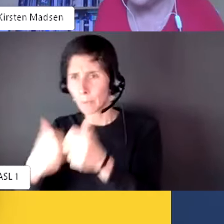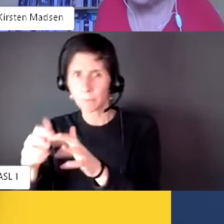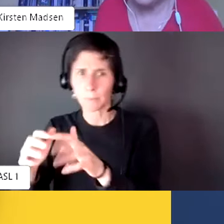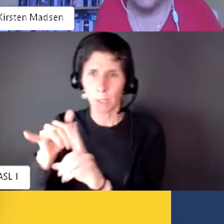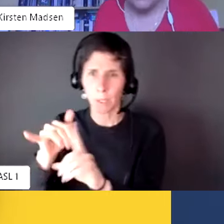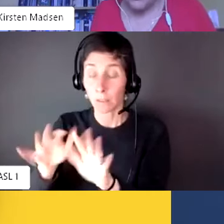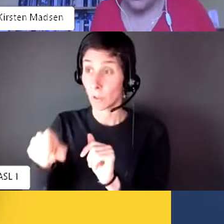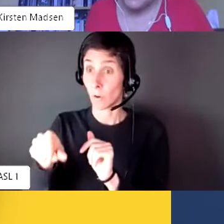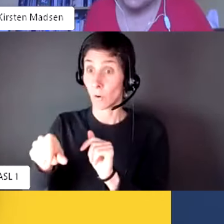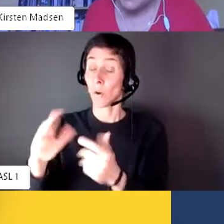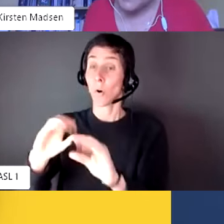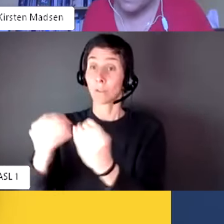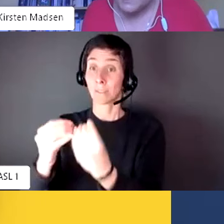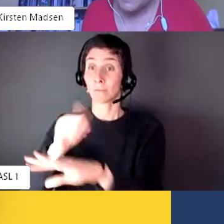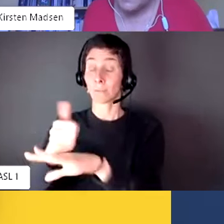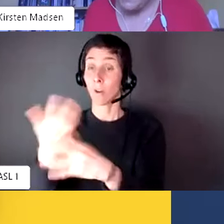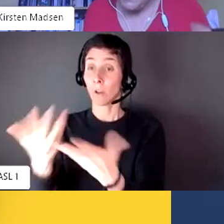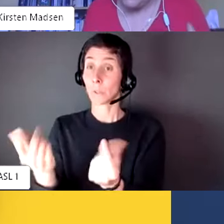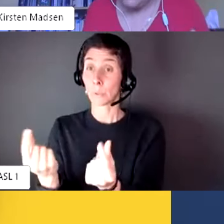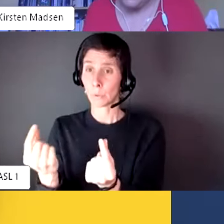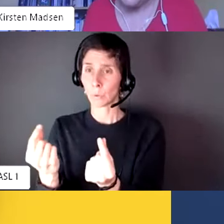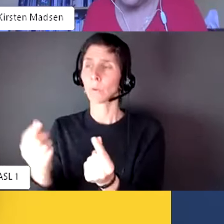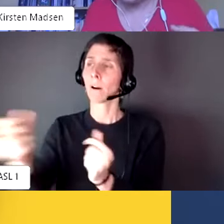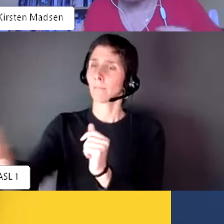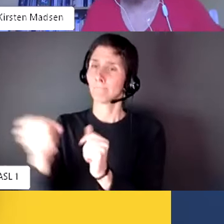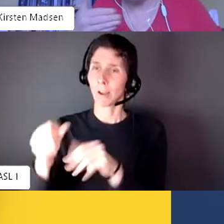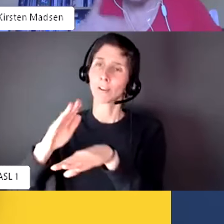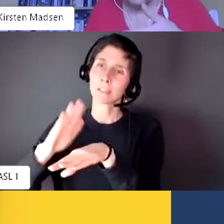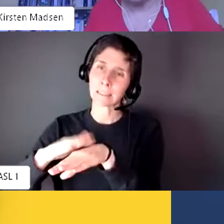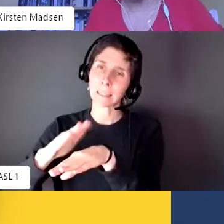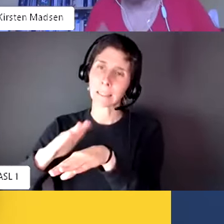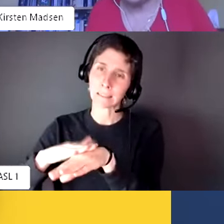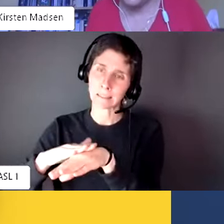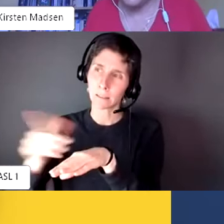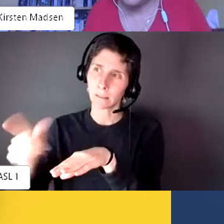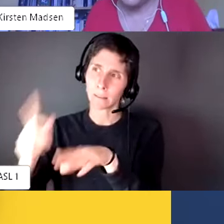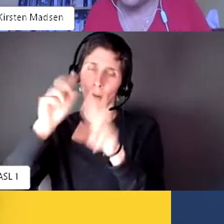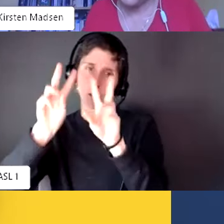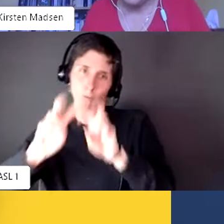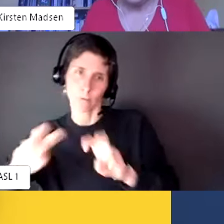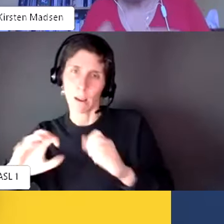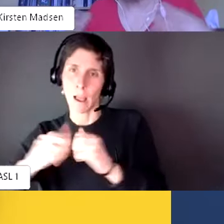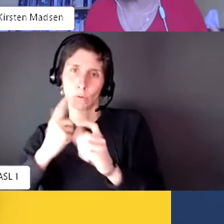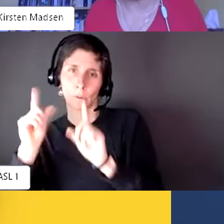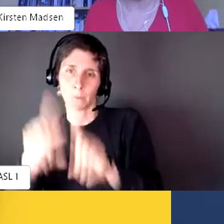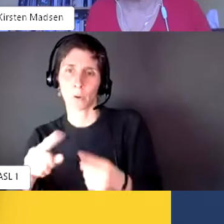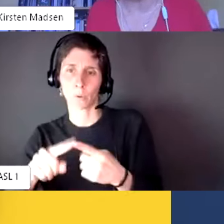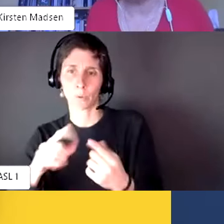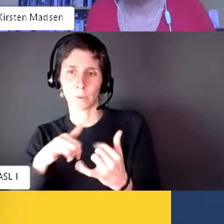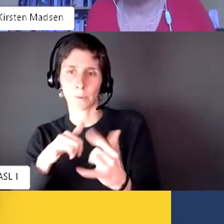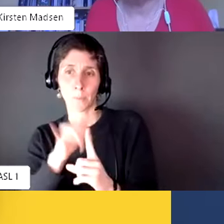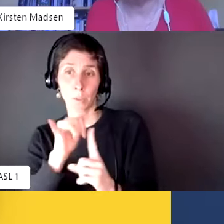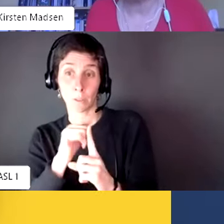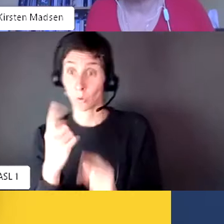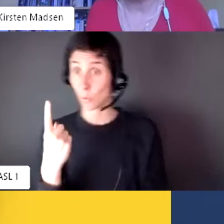that they did was they brought in a consultant in order to look at how to respond to these issues. And a simple thing that came